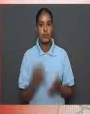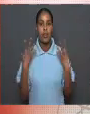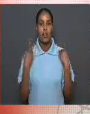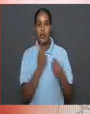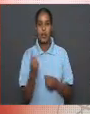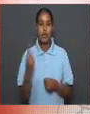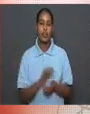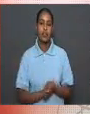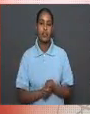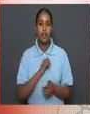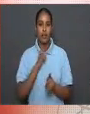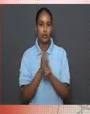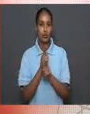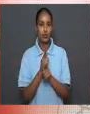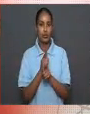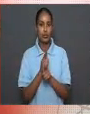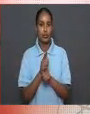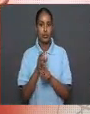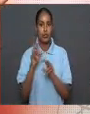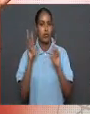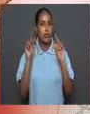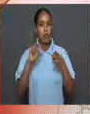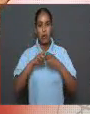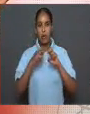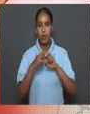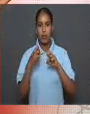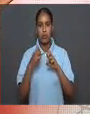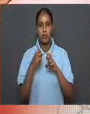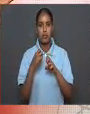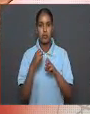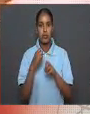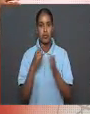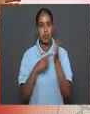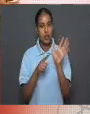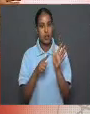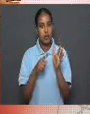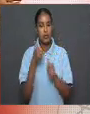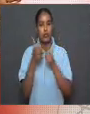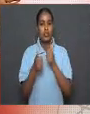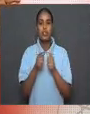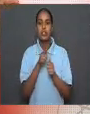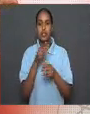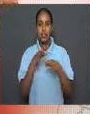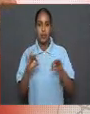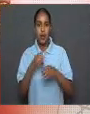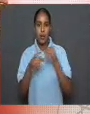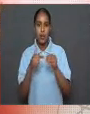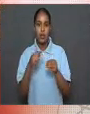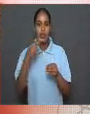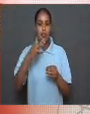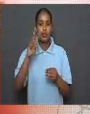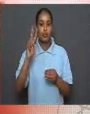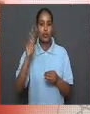Hello, everyone. I am sure that you had no problem figuring out which statements about